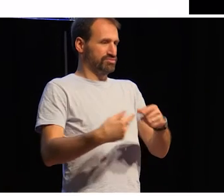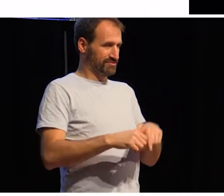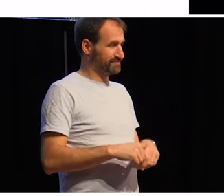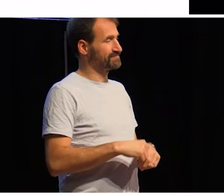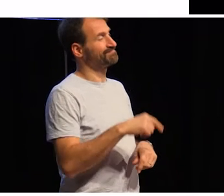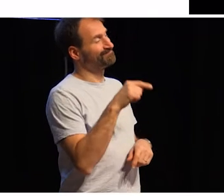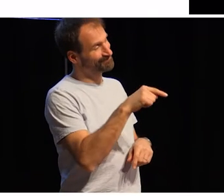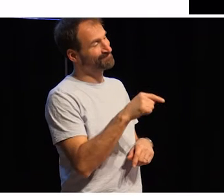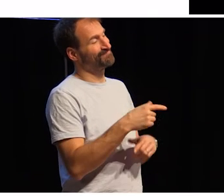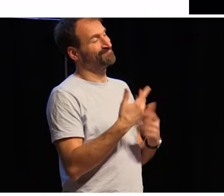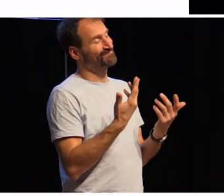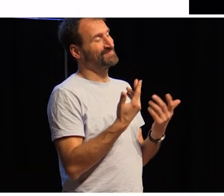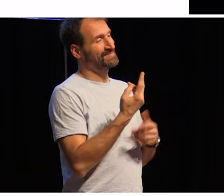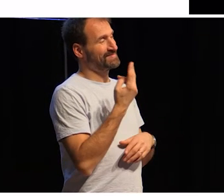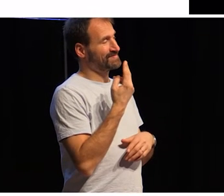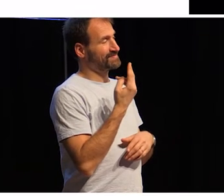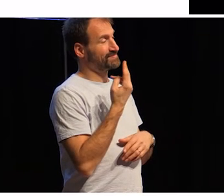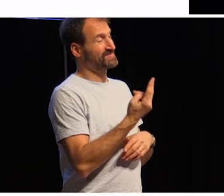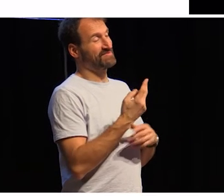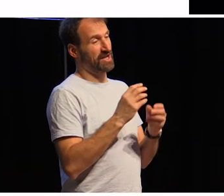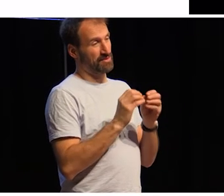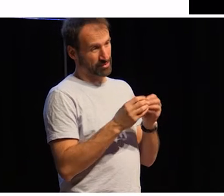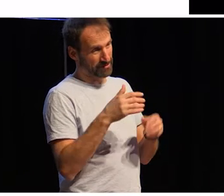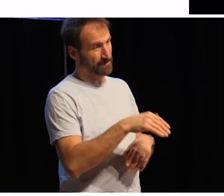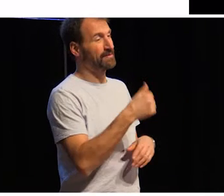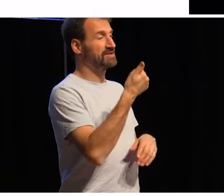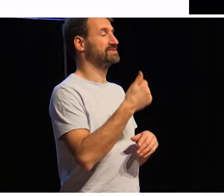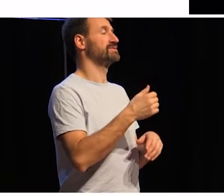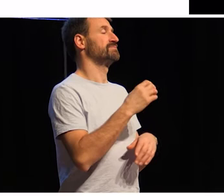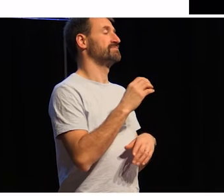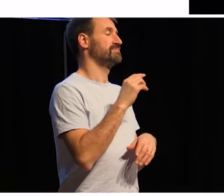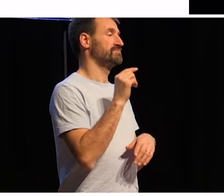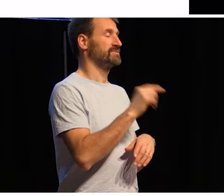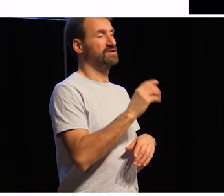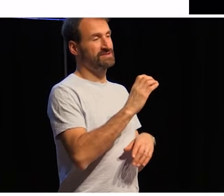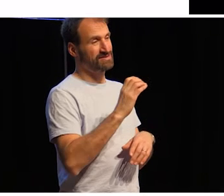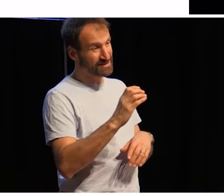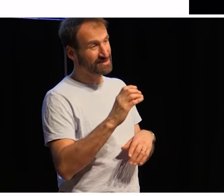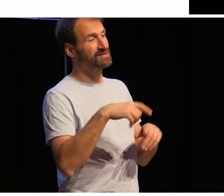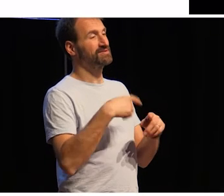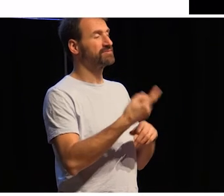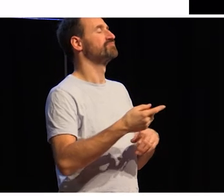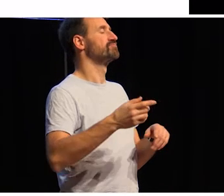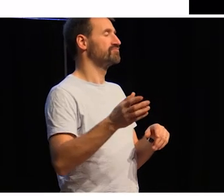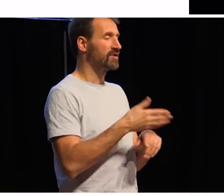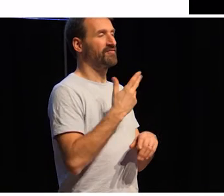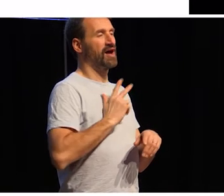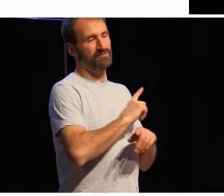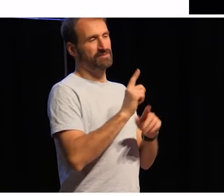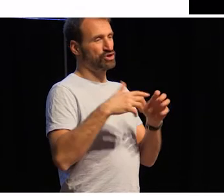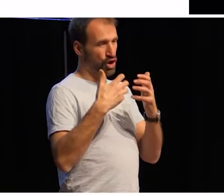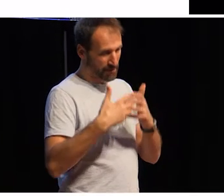steps. First, you run gcc-03, and then you wait until it's finished compiling, and you have an executable